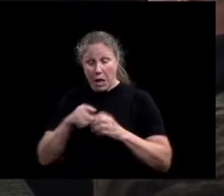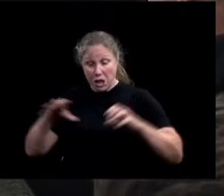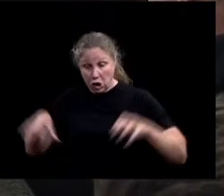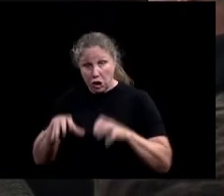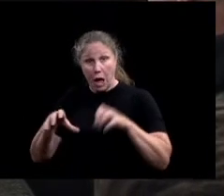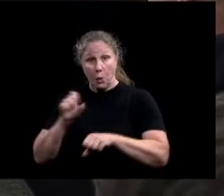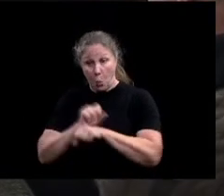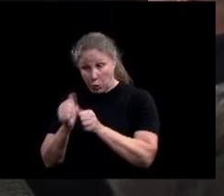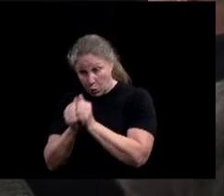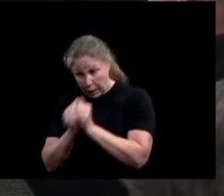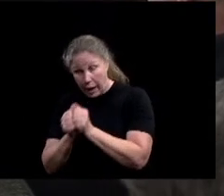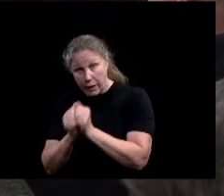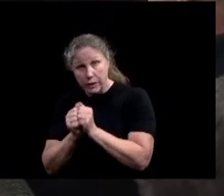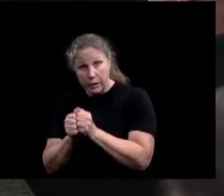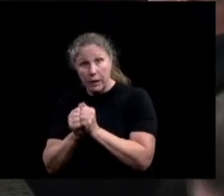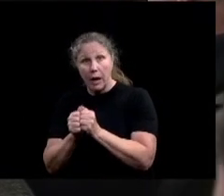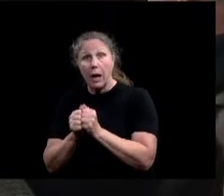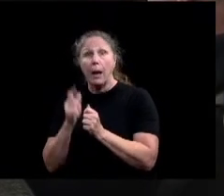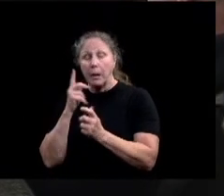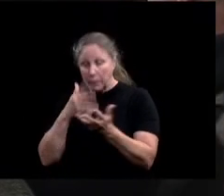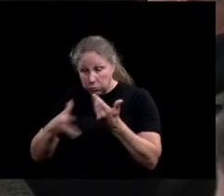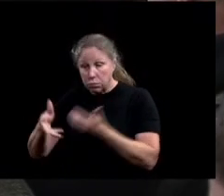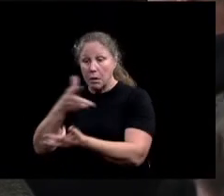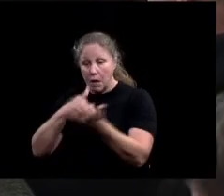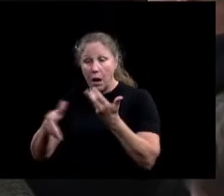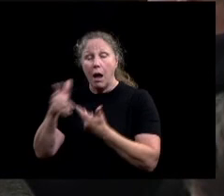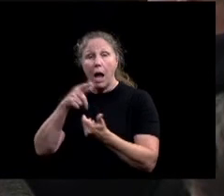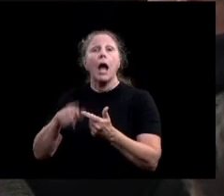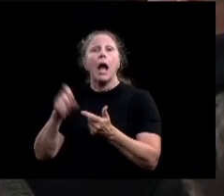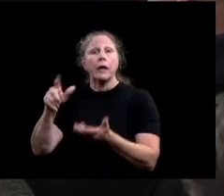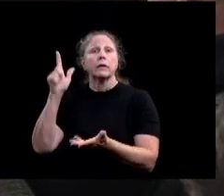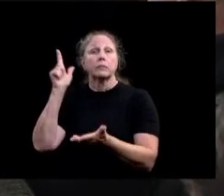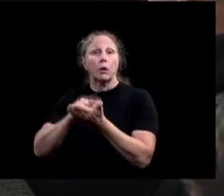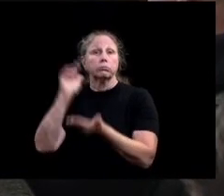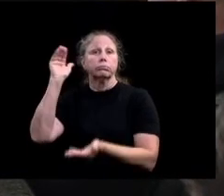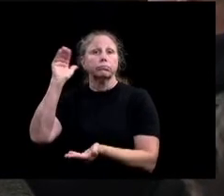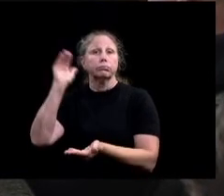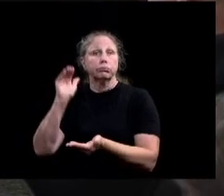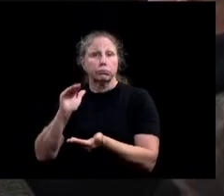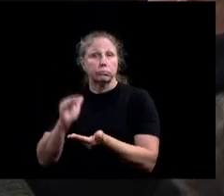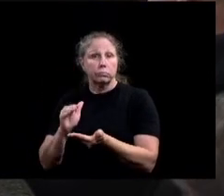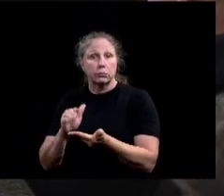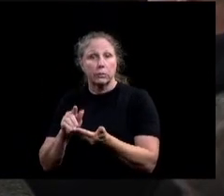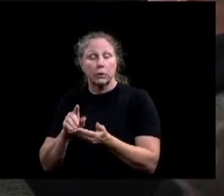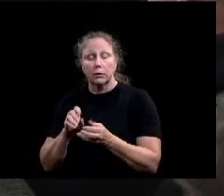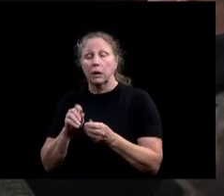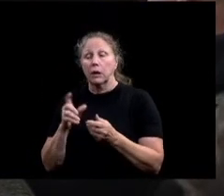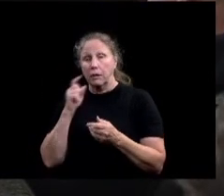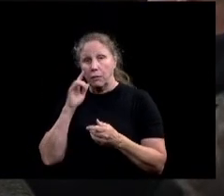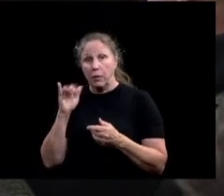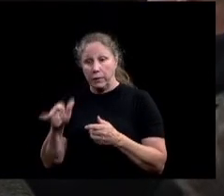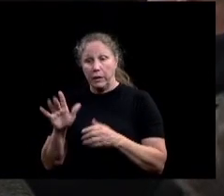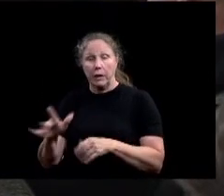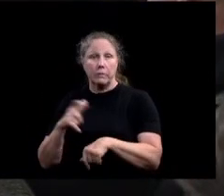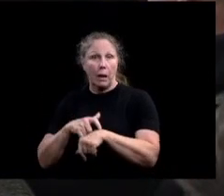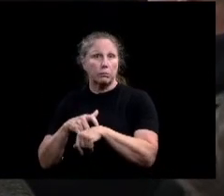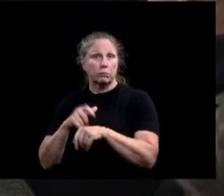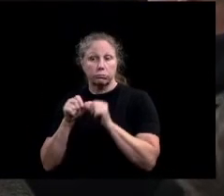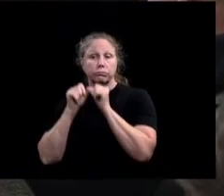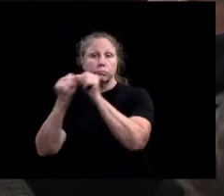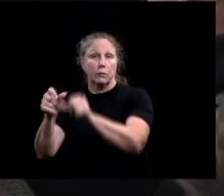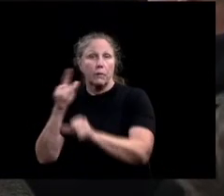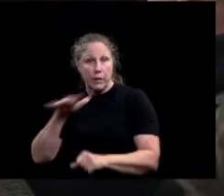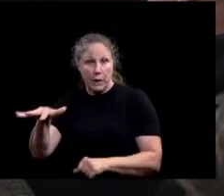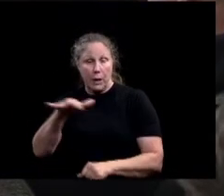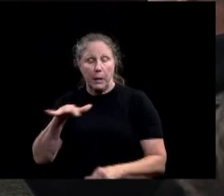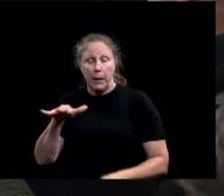we can, and we displace crime for the long term out of those neighborhoods. And so it's going to take all